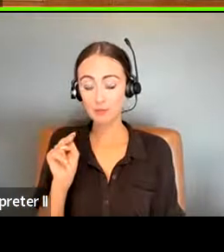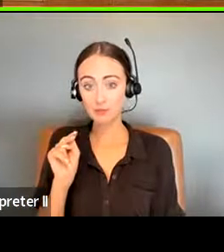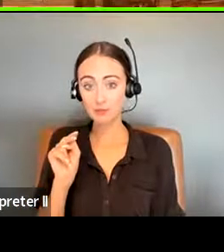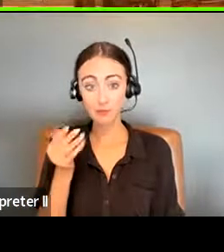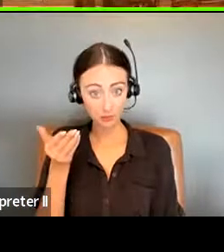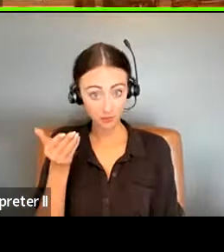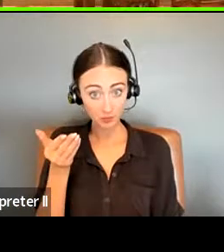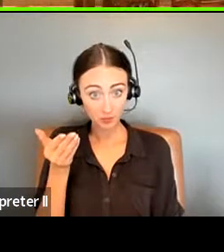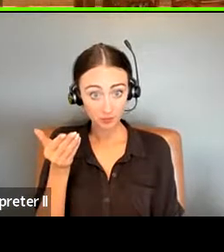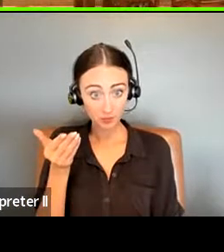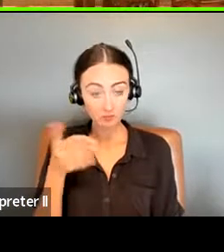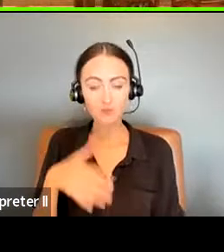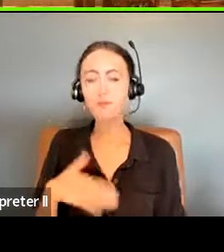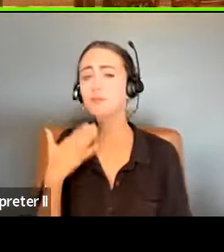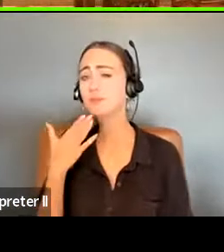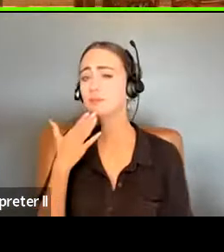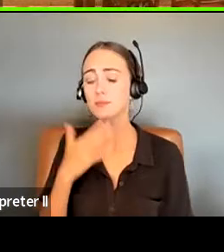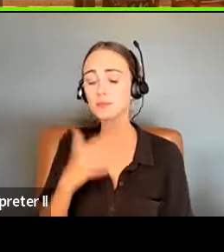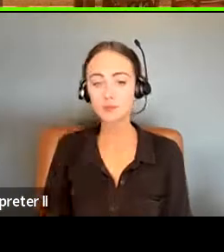Yes. Thank you.